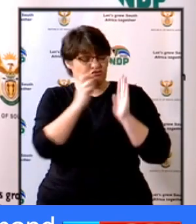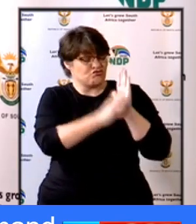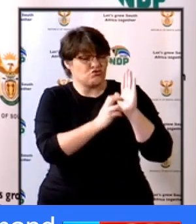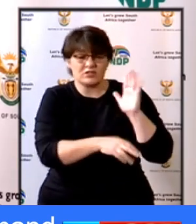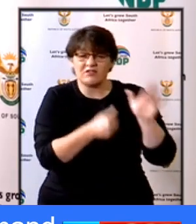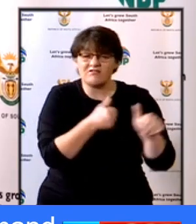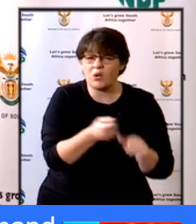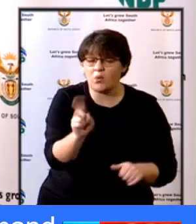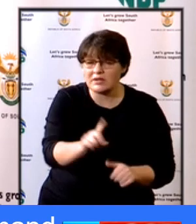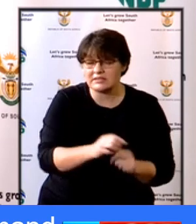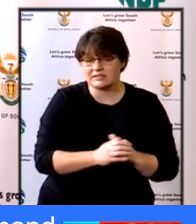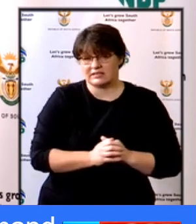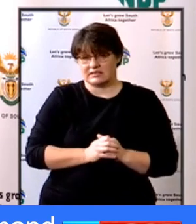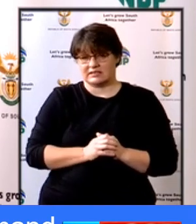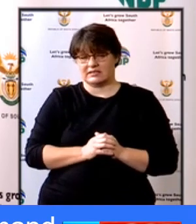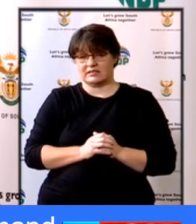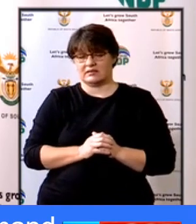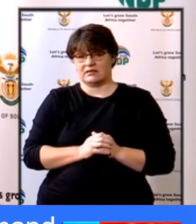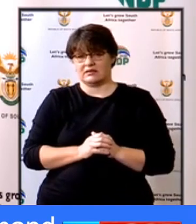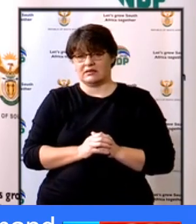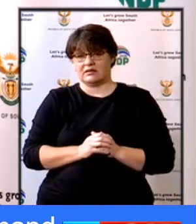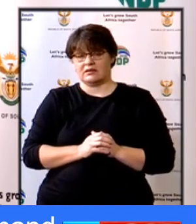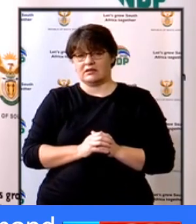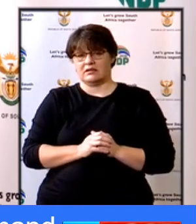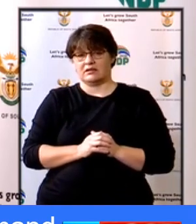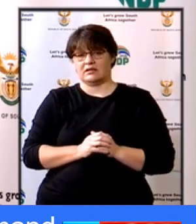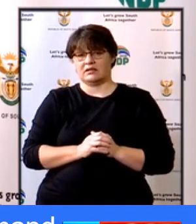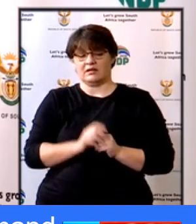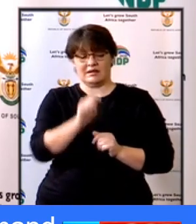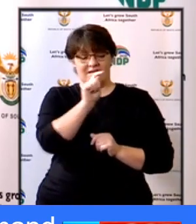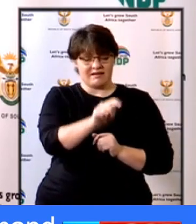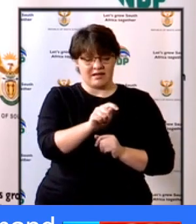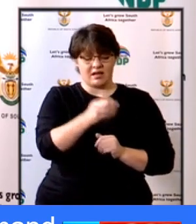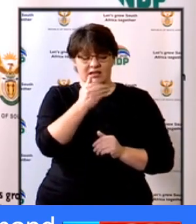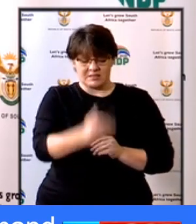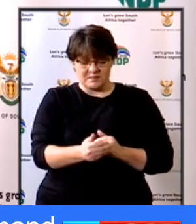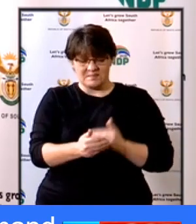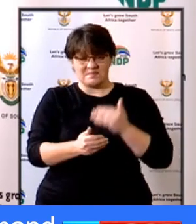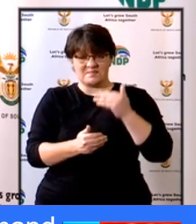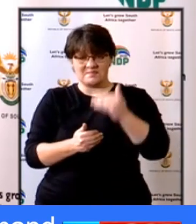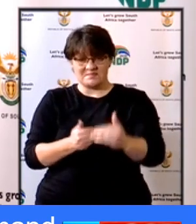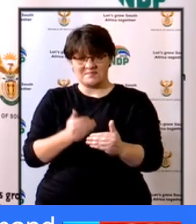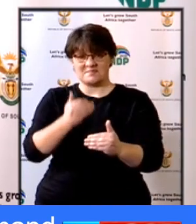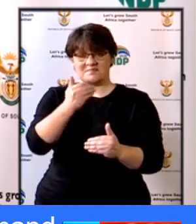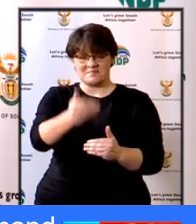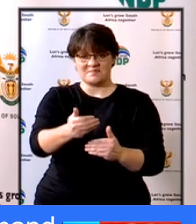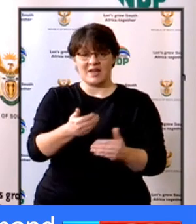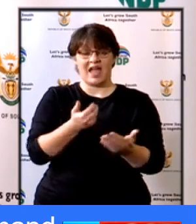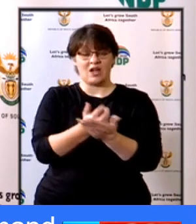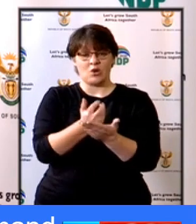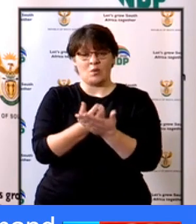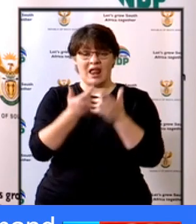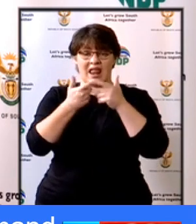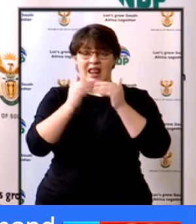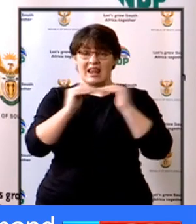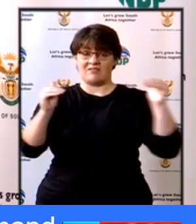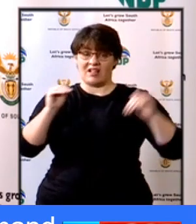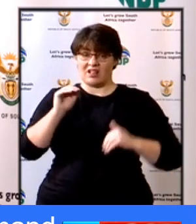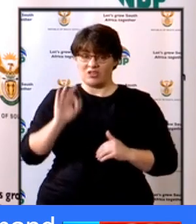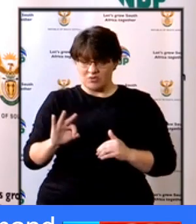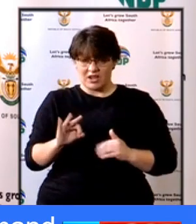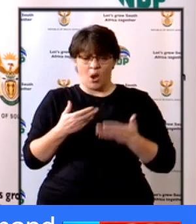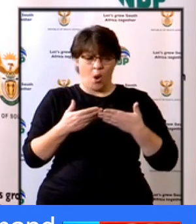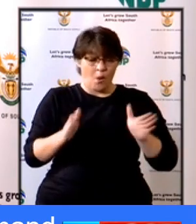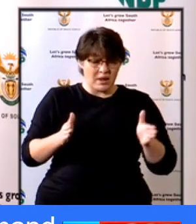what do we need to learn from the reopening of the phase of the economy under level 3. There's